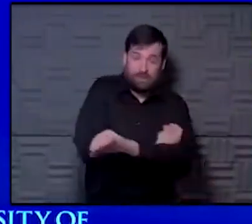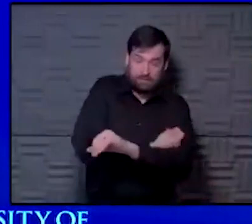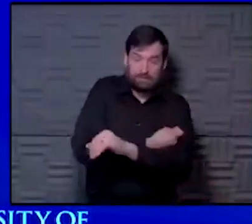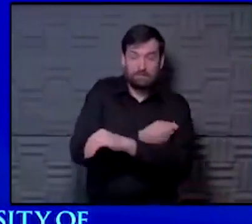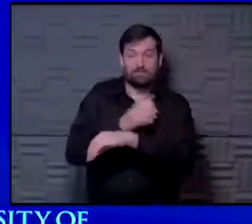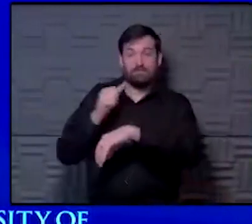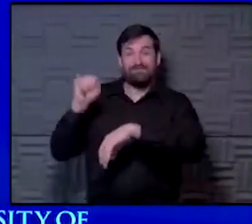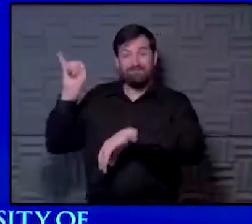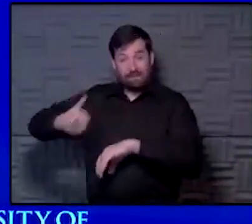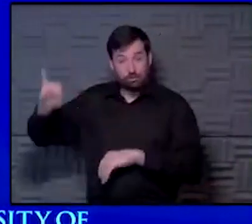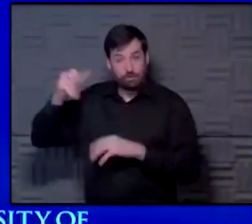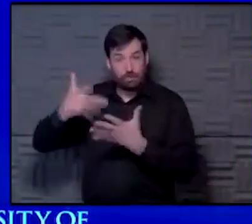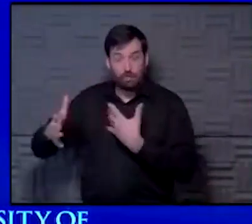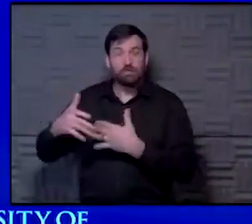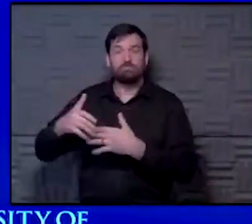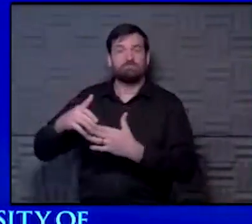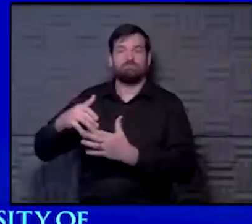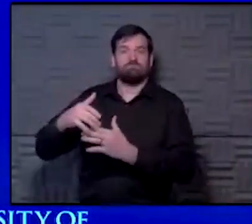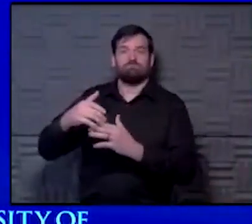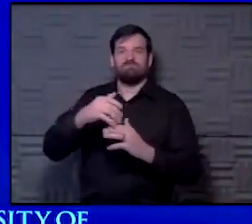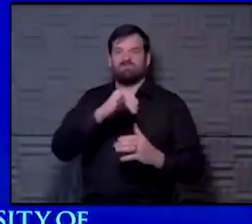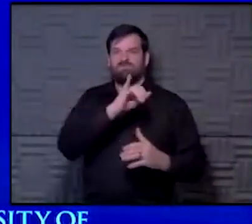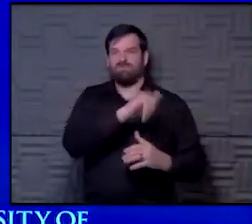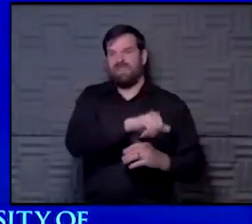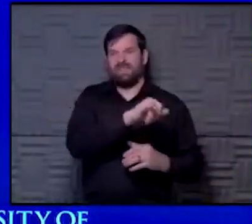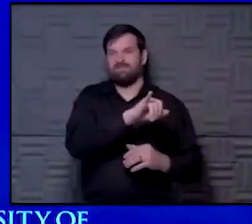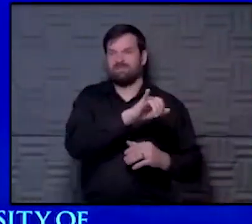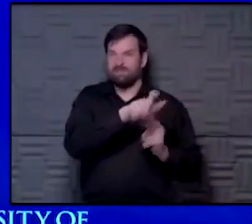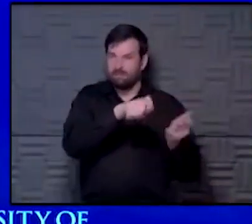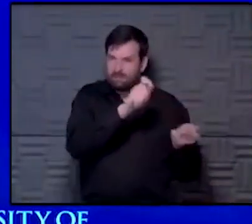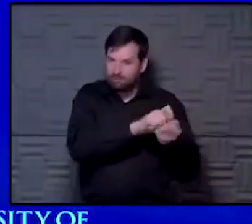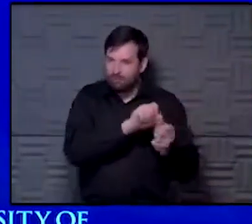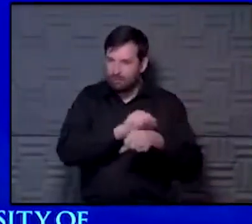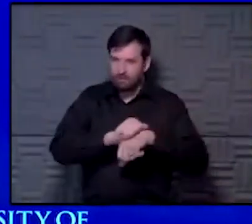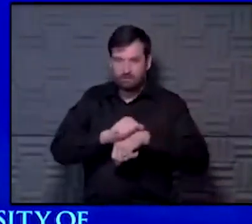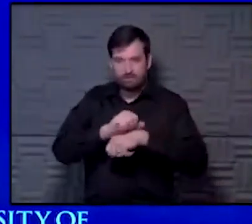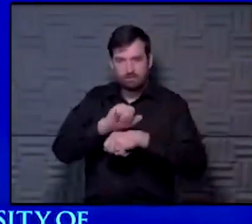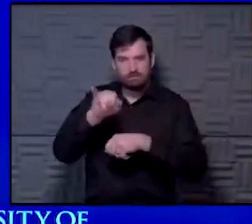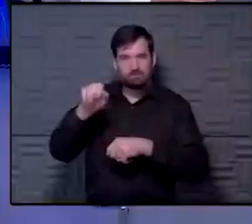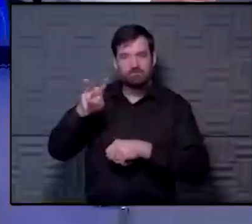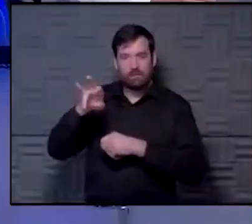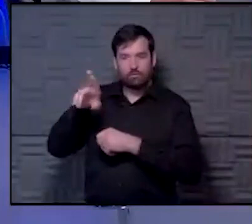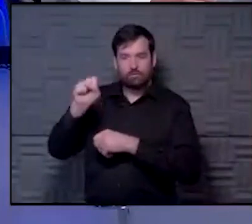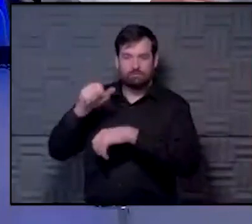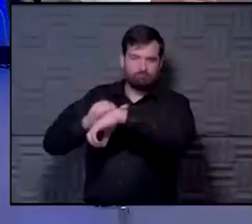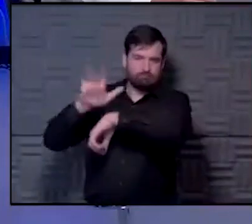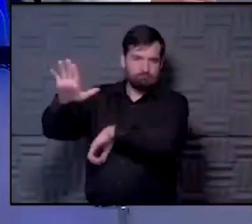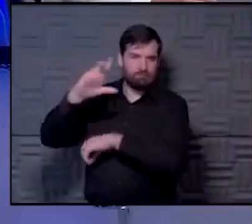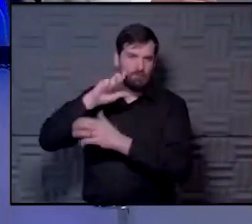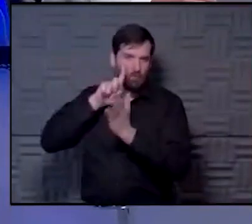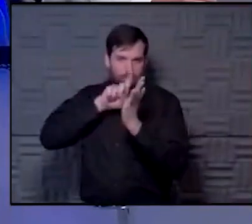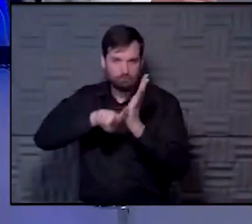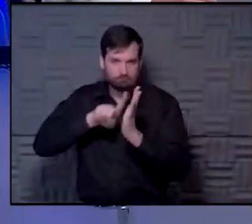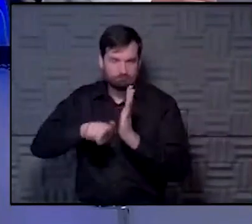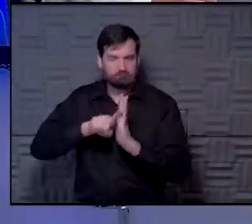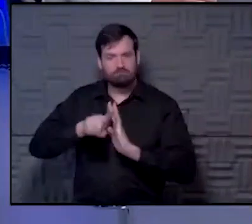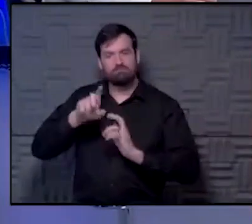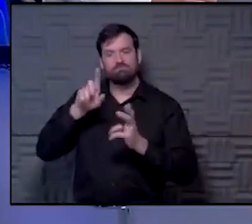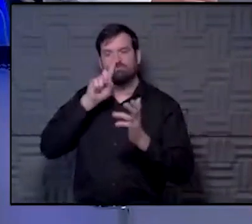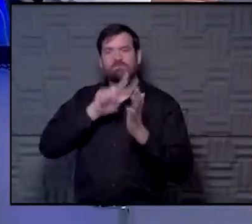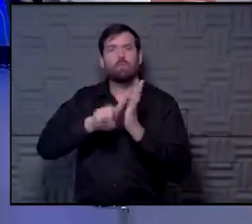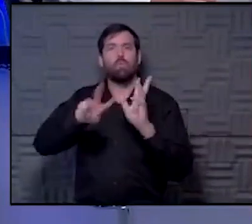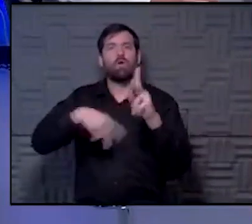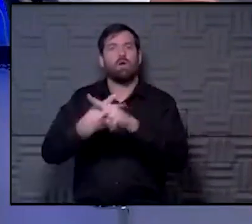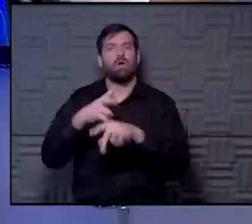we are automatically sending that isolate to be sequenced. So the work that Dr. Ault mentioned that the CDC does so well, we're